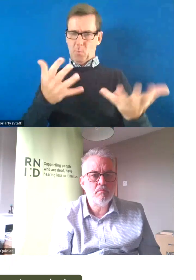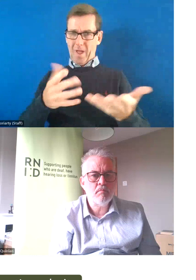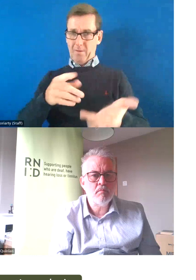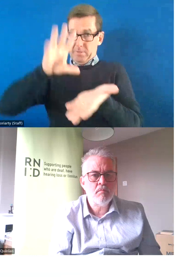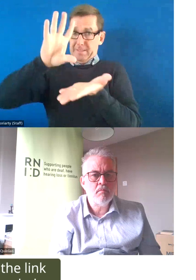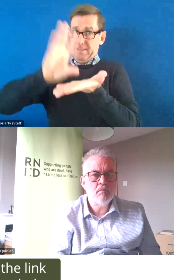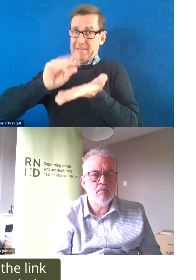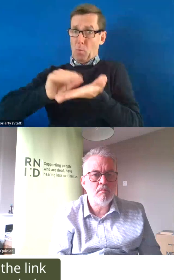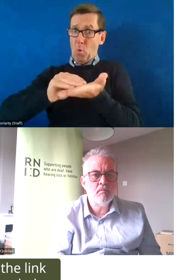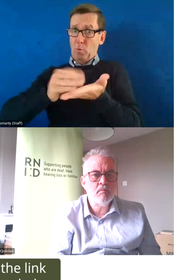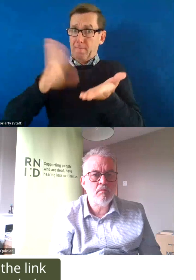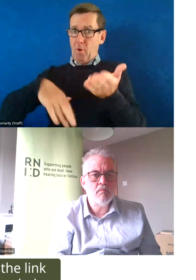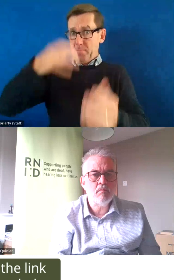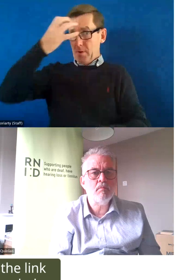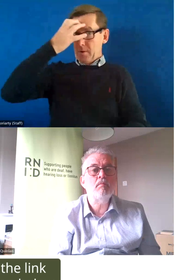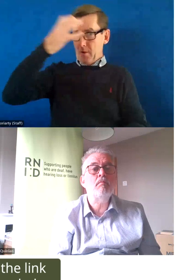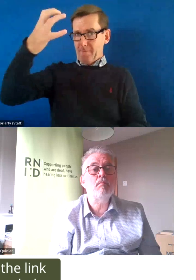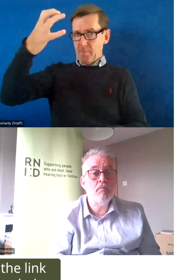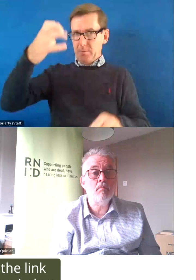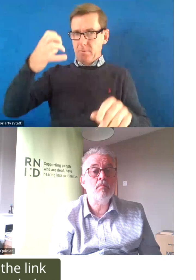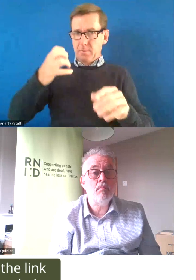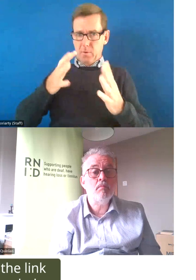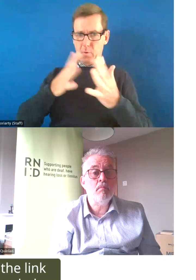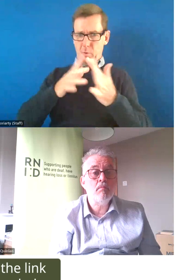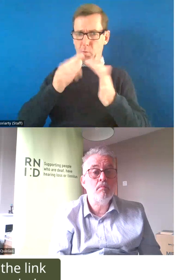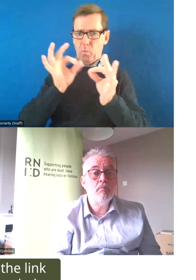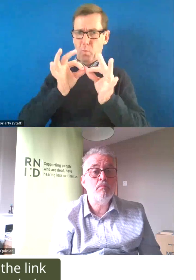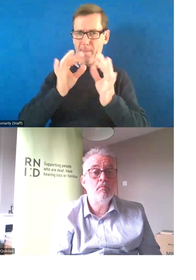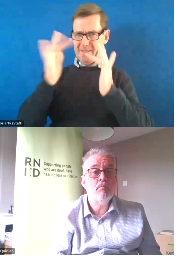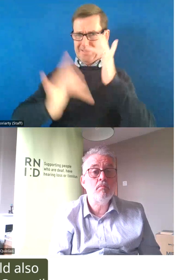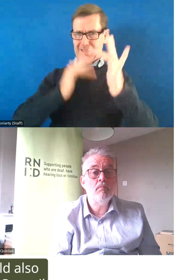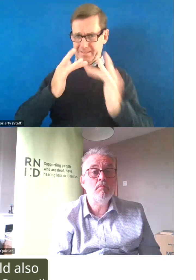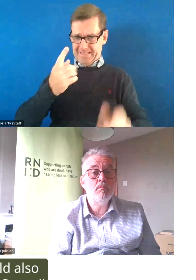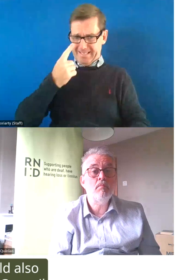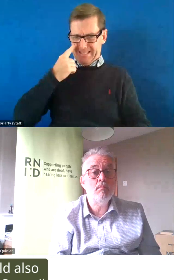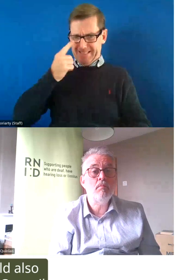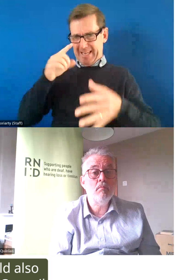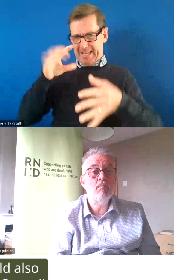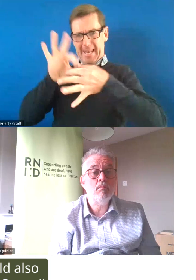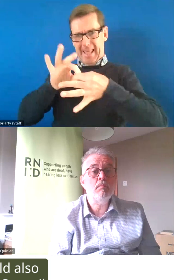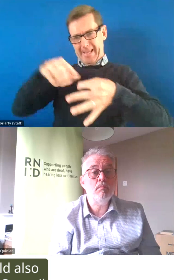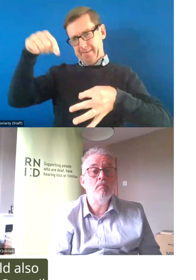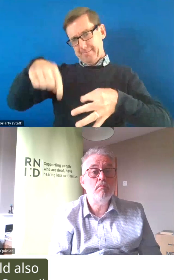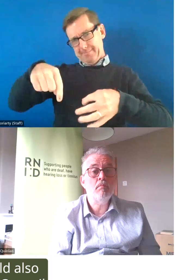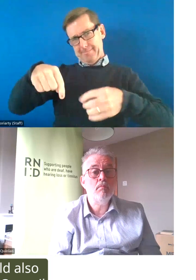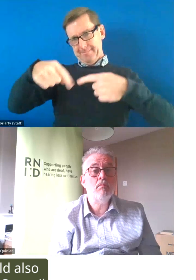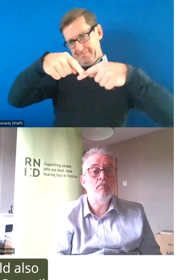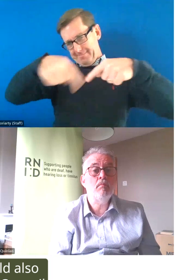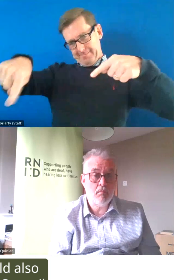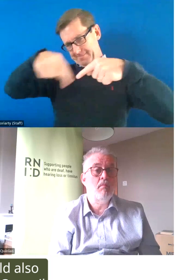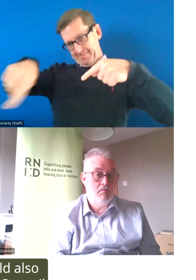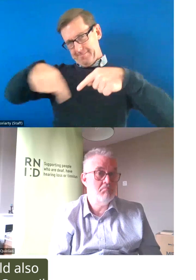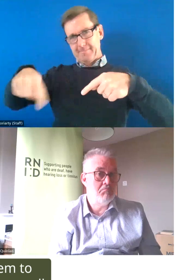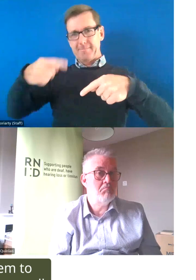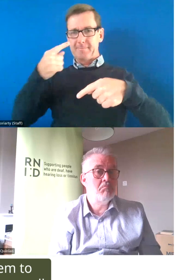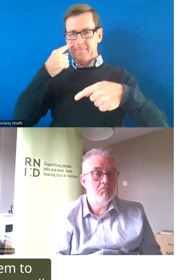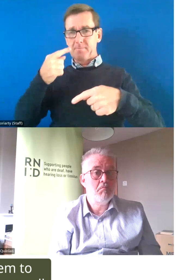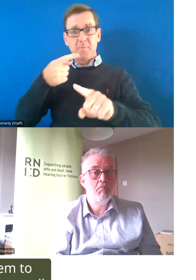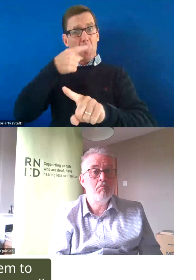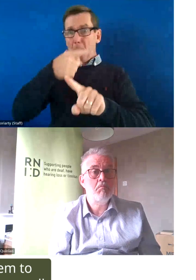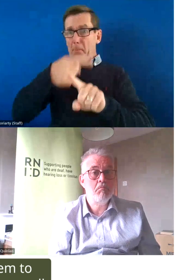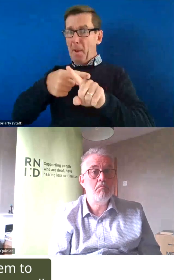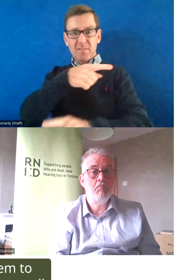government's website, and we'll put the link in the description below. But you could also contact your council and